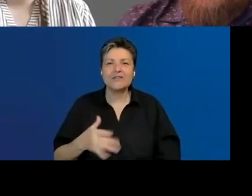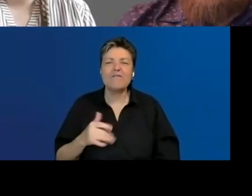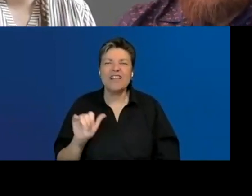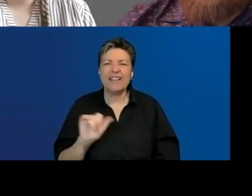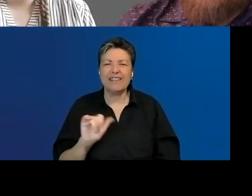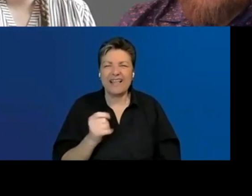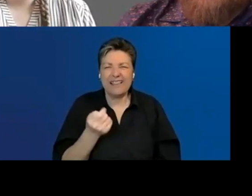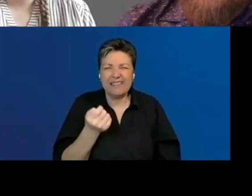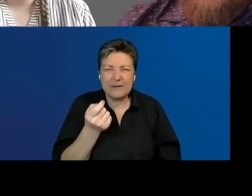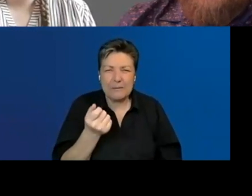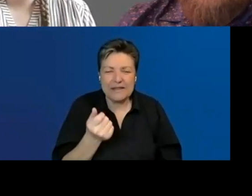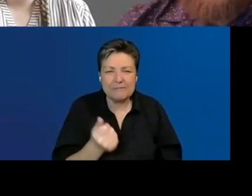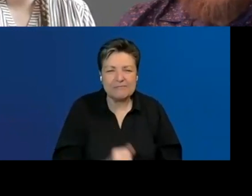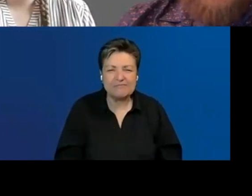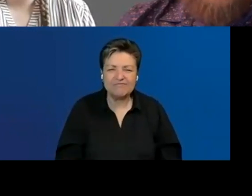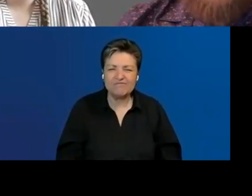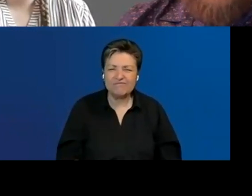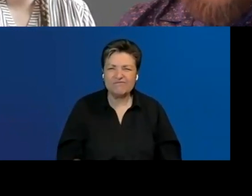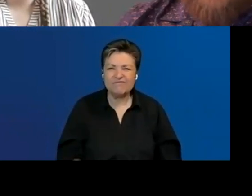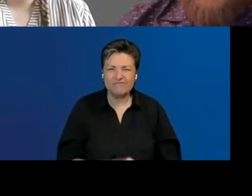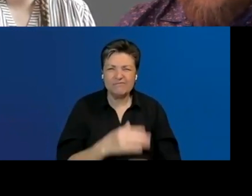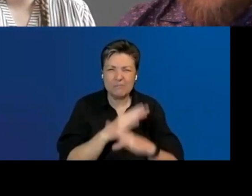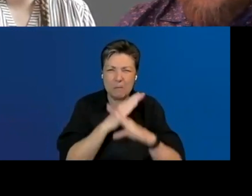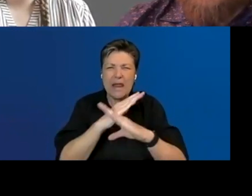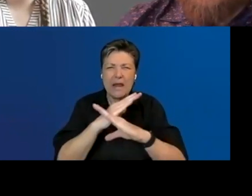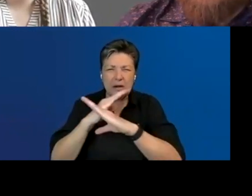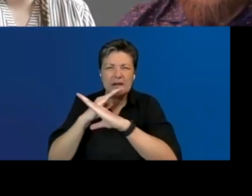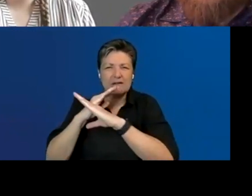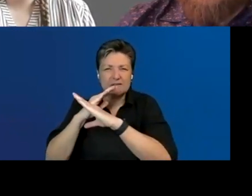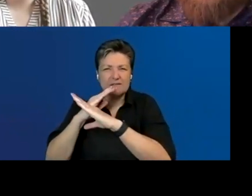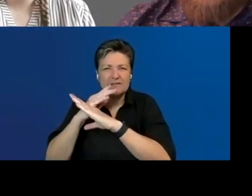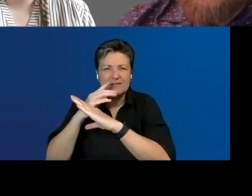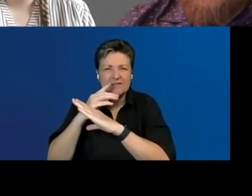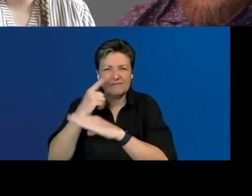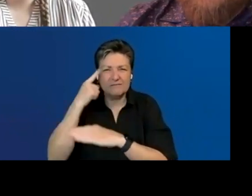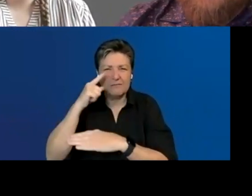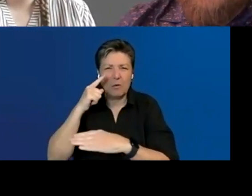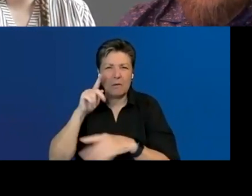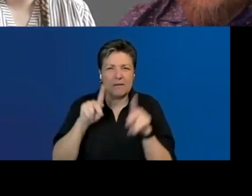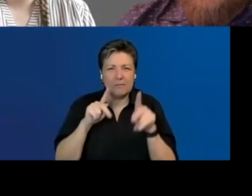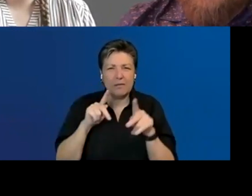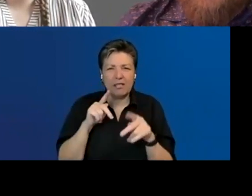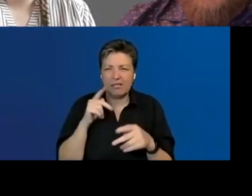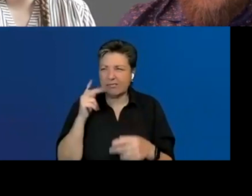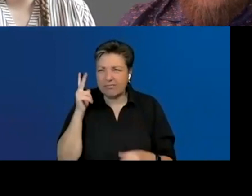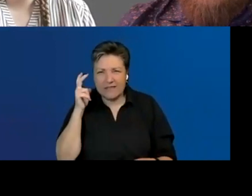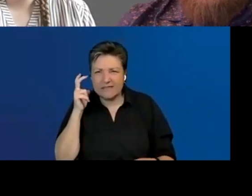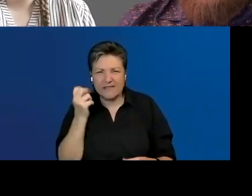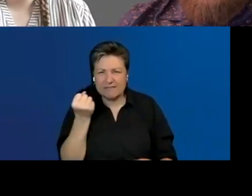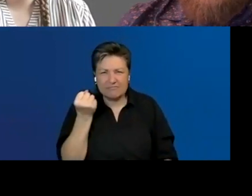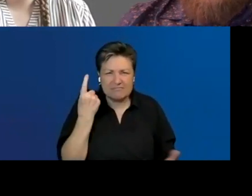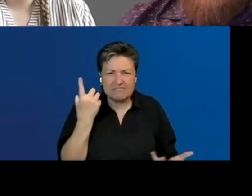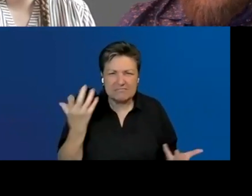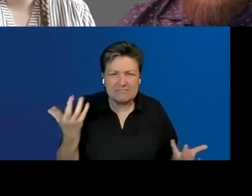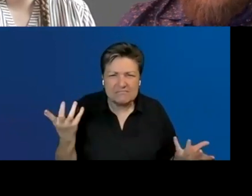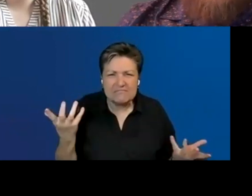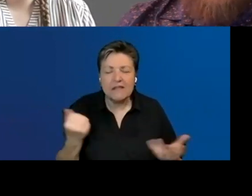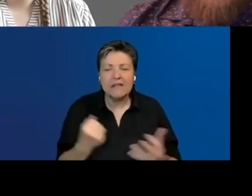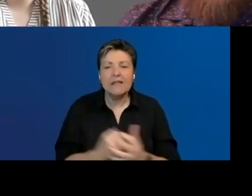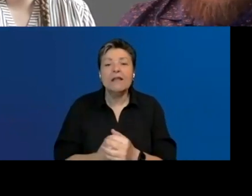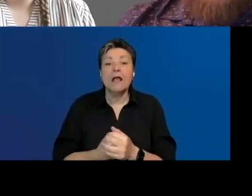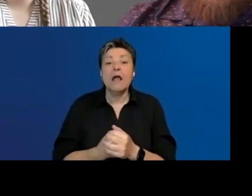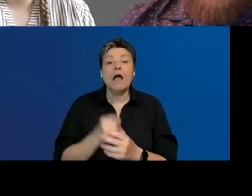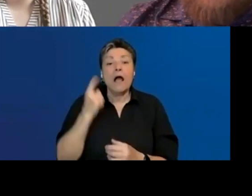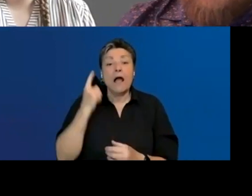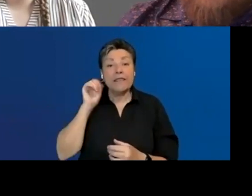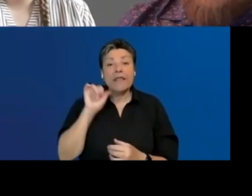a there was some barriers there of entry for folks listening. And I think